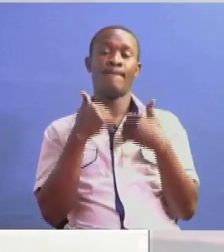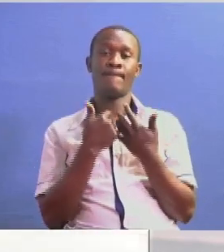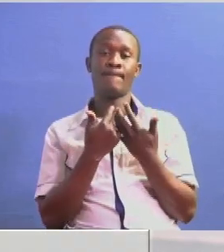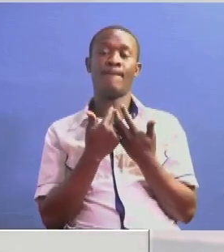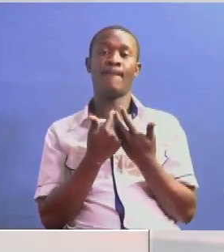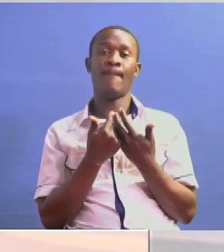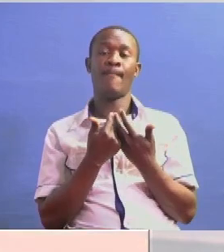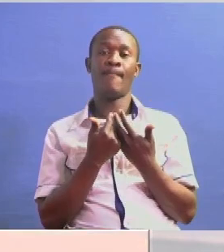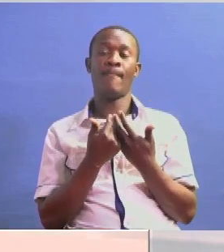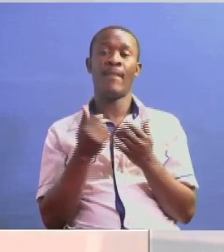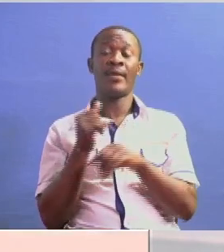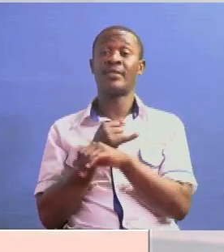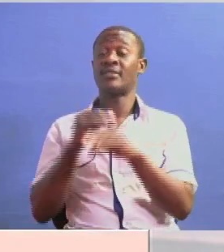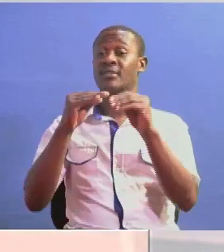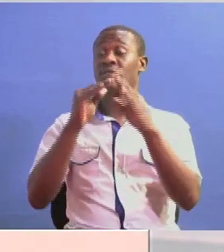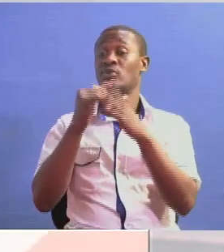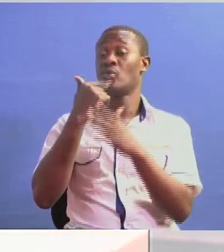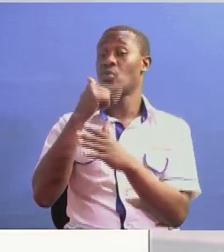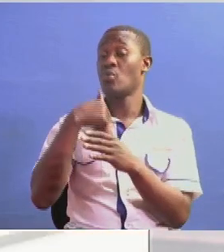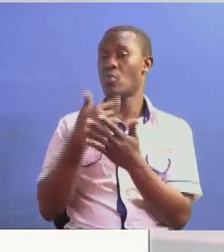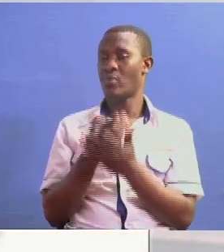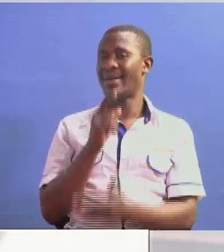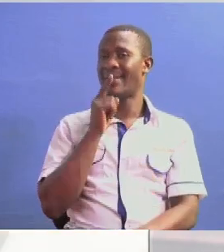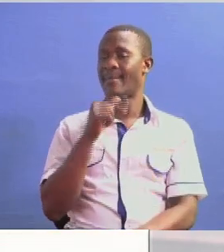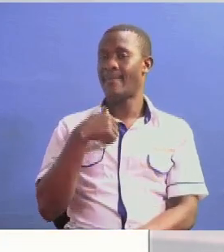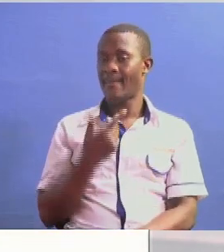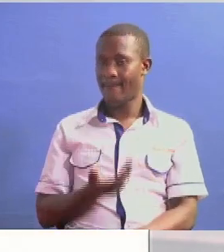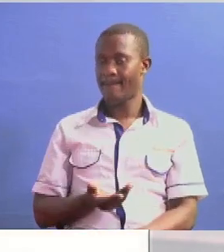call them intern teachers, who are demanding to be